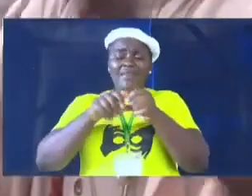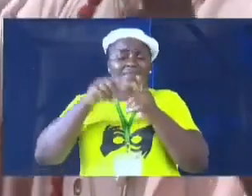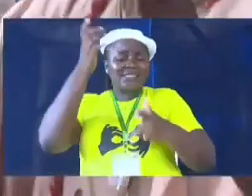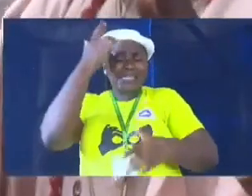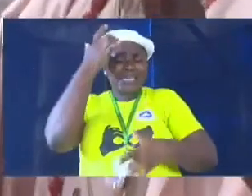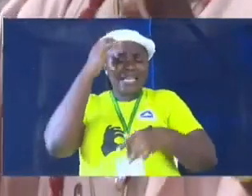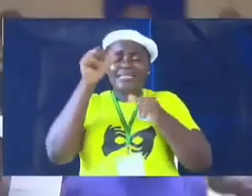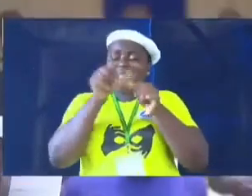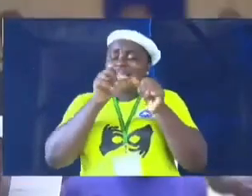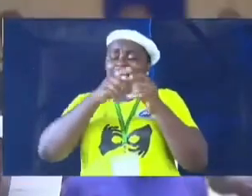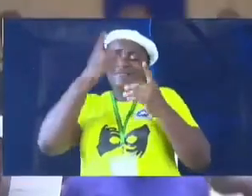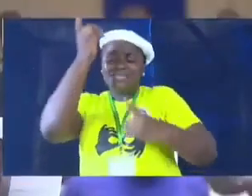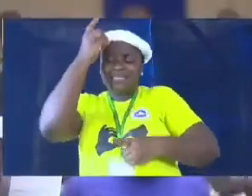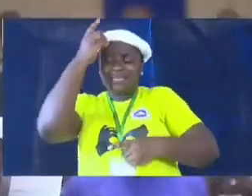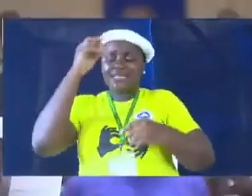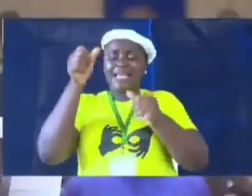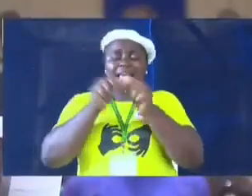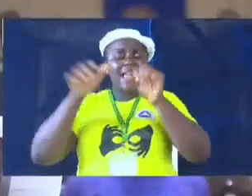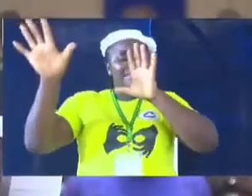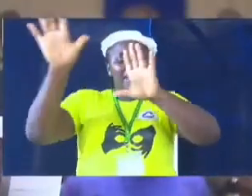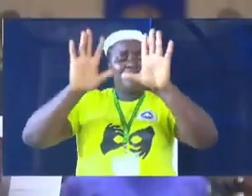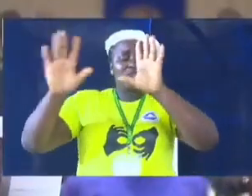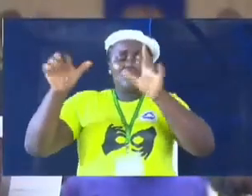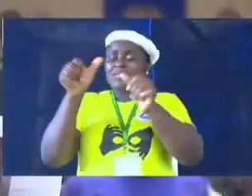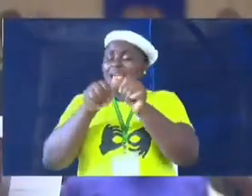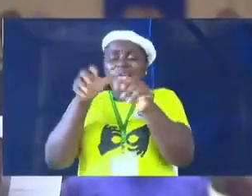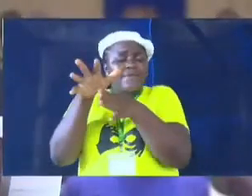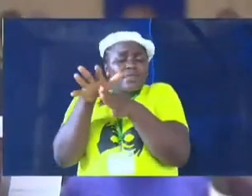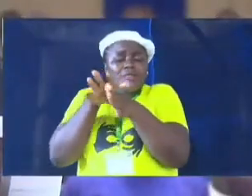affliction, disease, every delay,